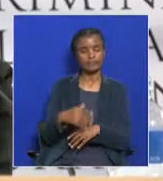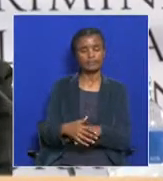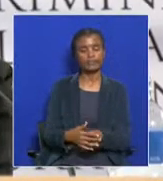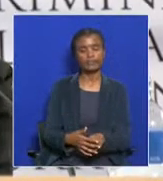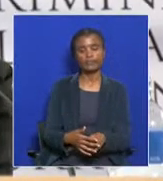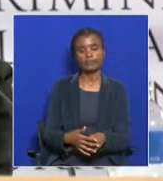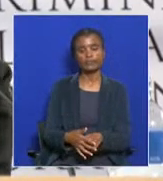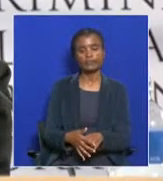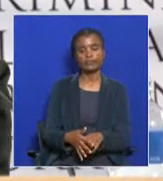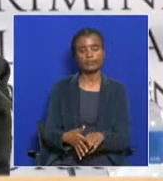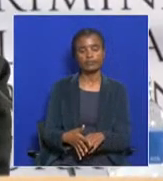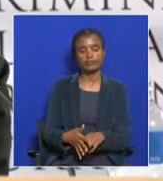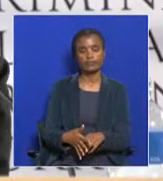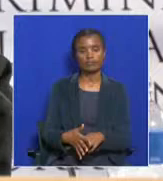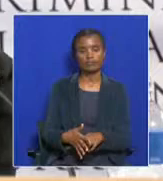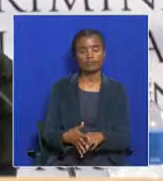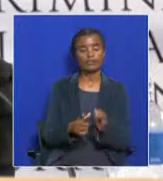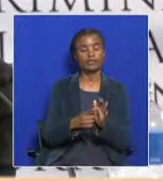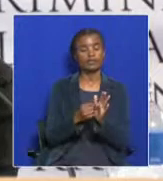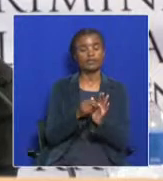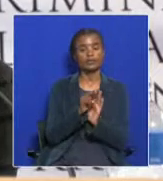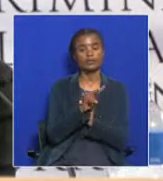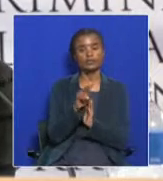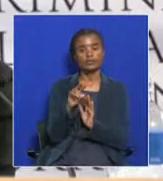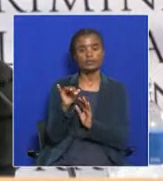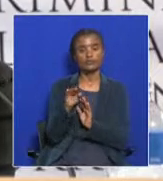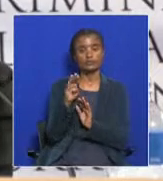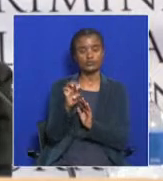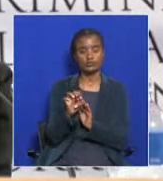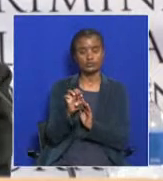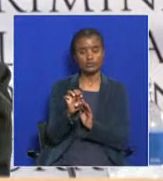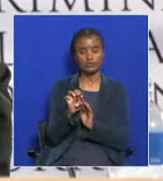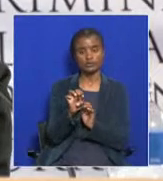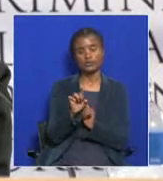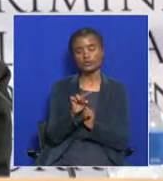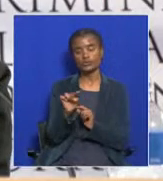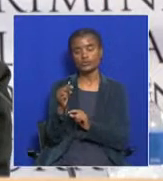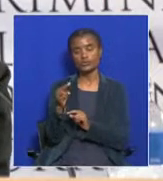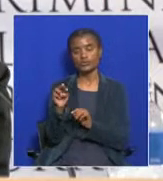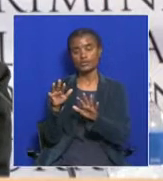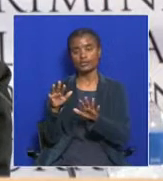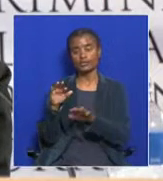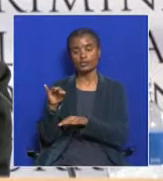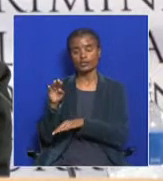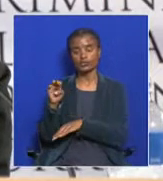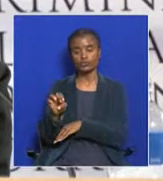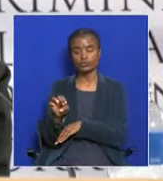22nd of June, as you say, till the 29th, you were on leave, 2021.